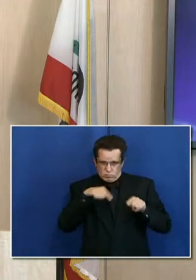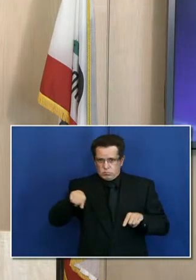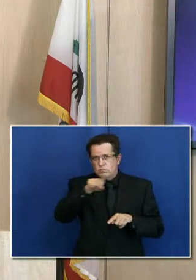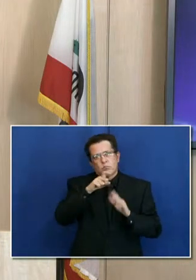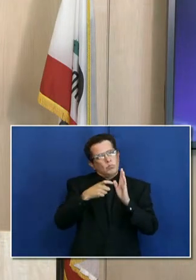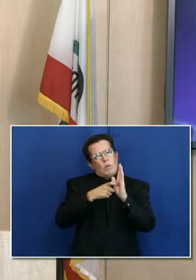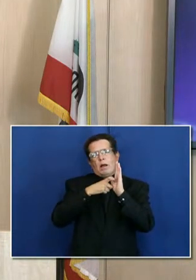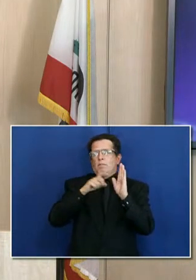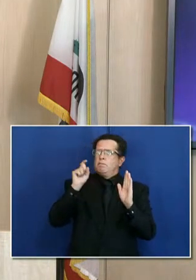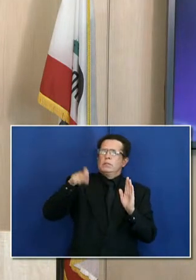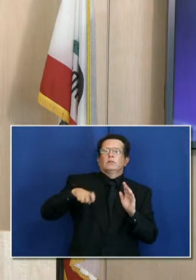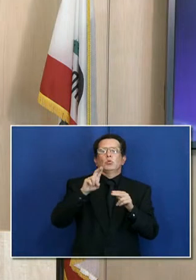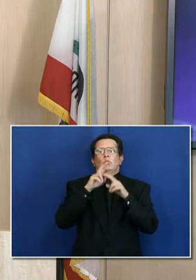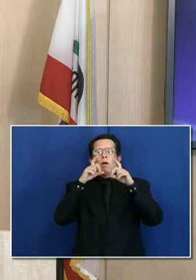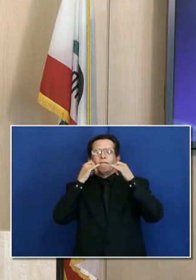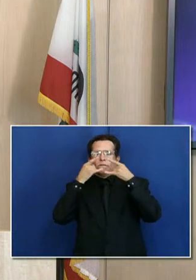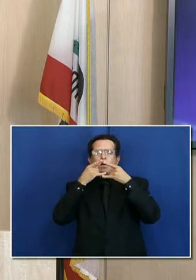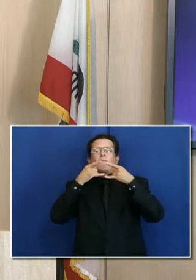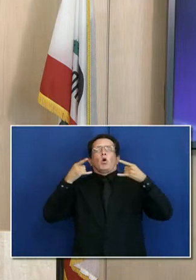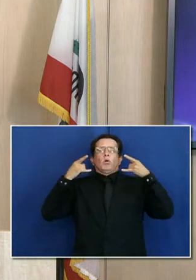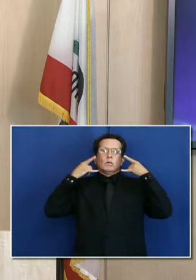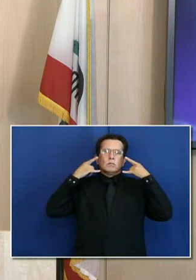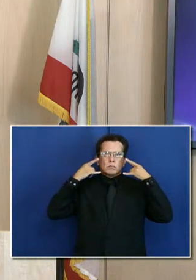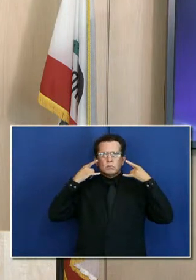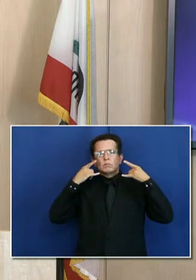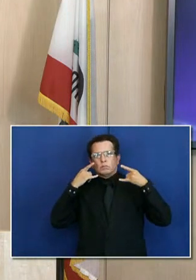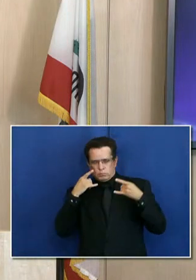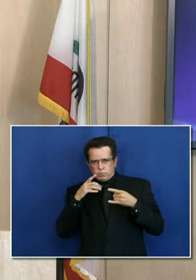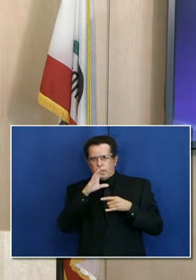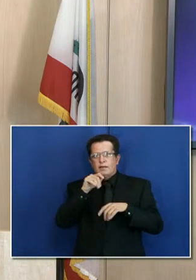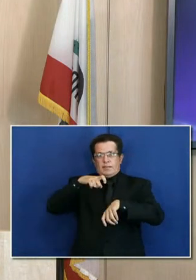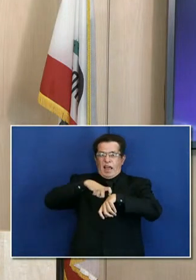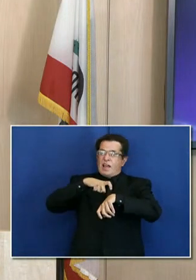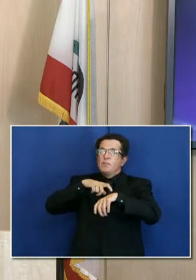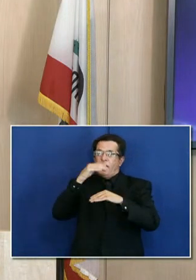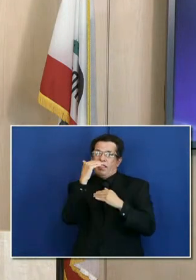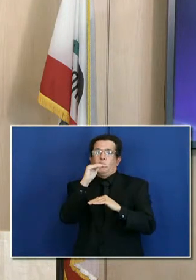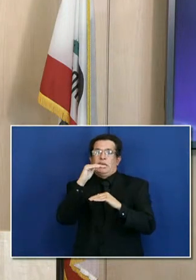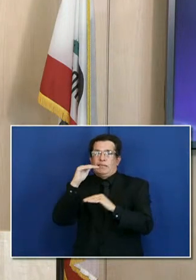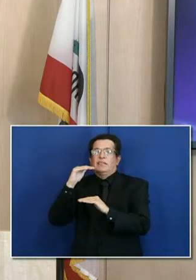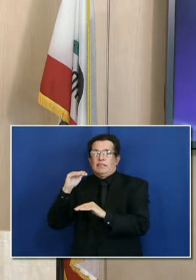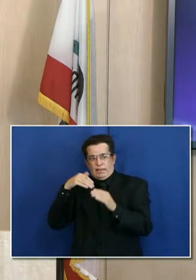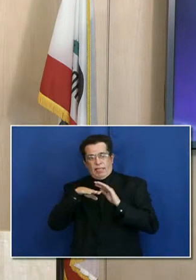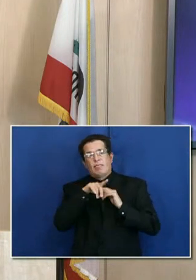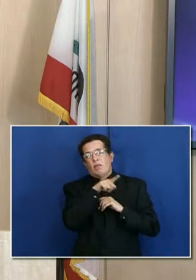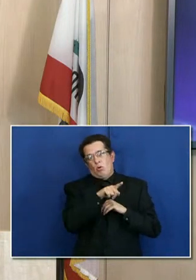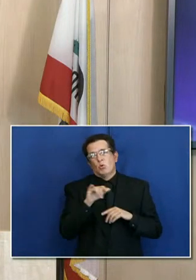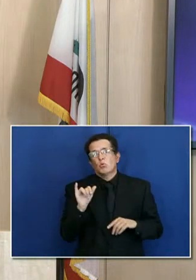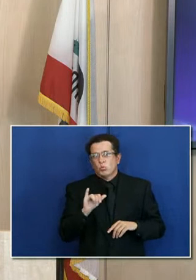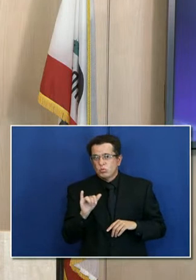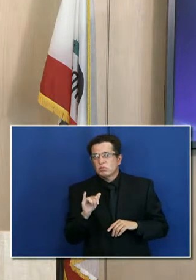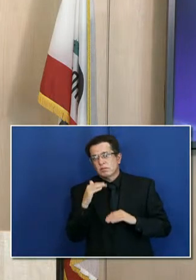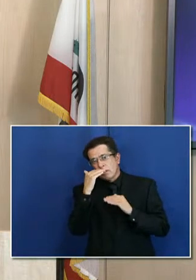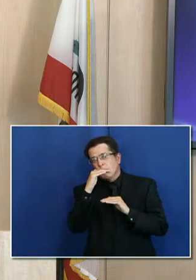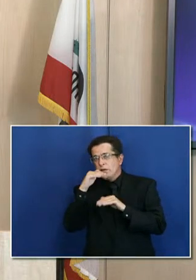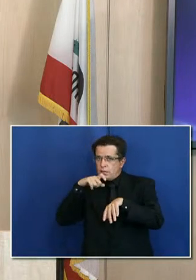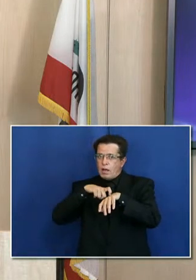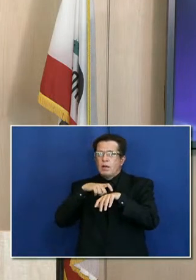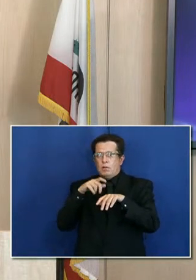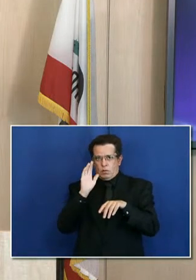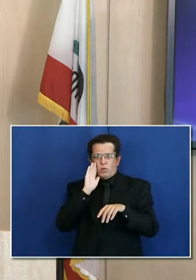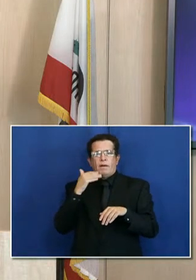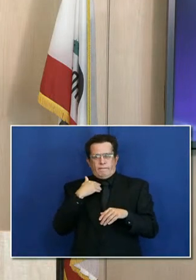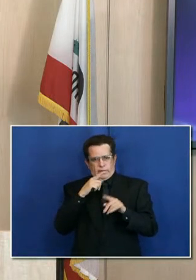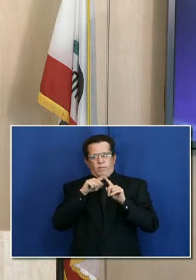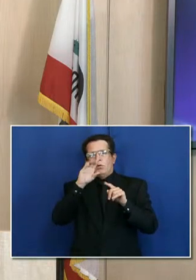practice social distancing. Time limits may be in place due to limited capacity. There will be a select number